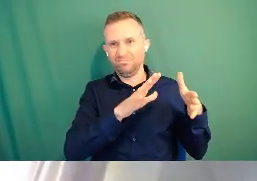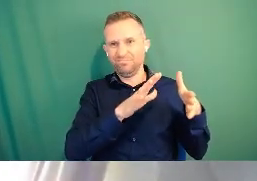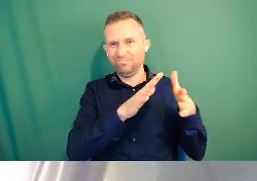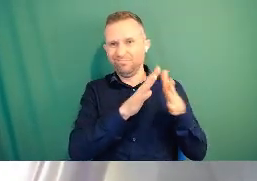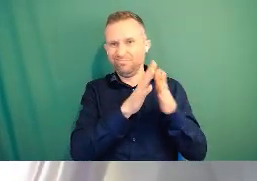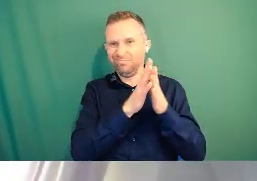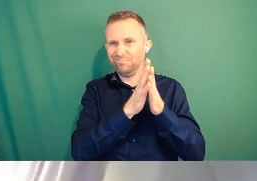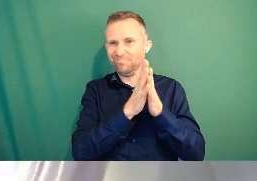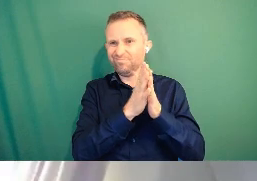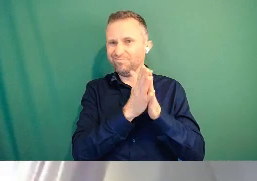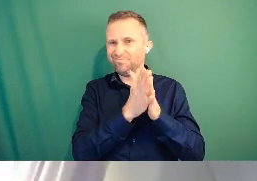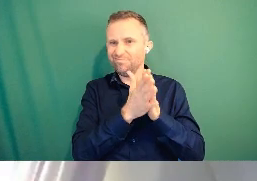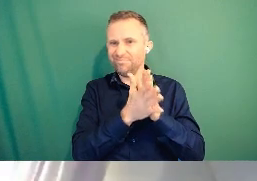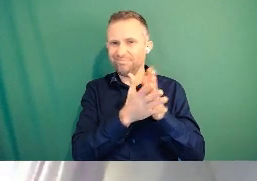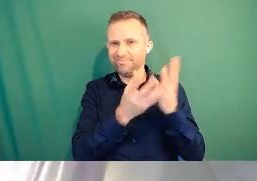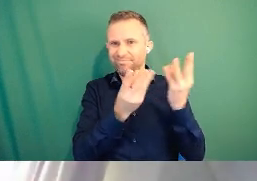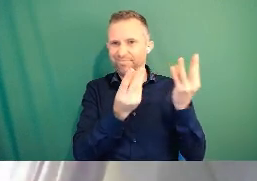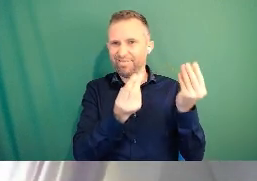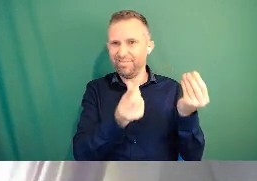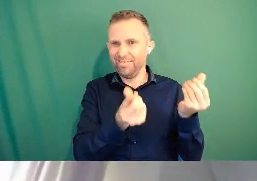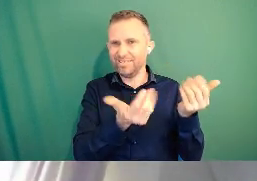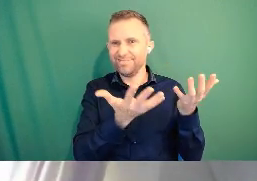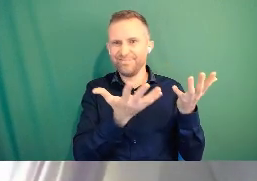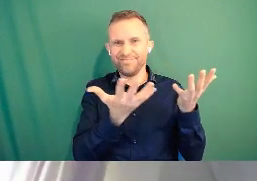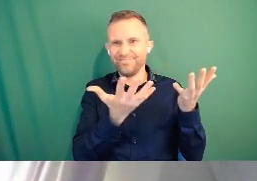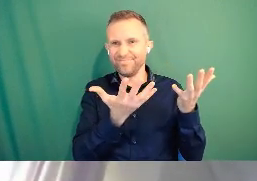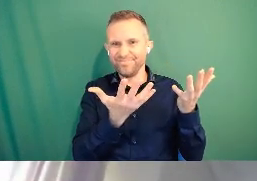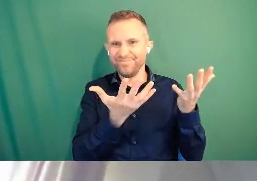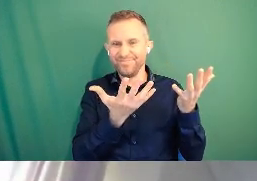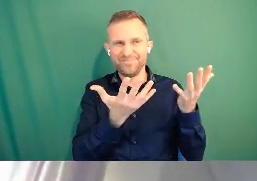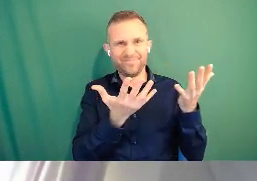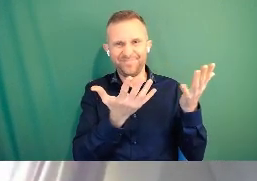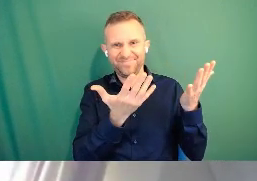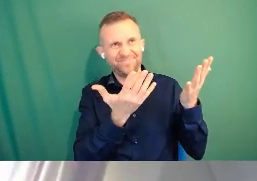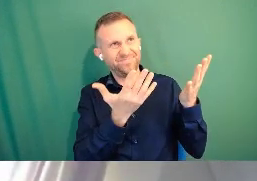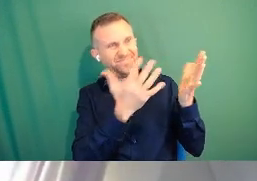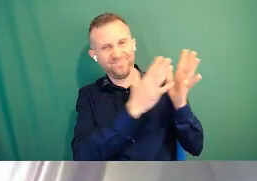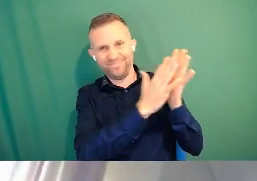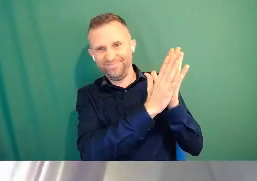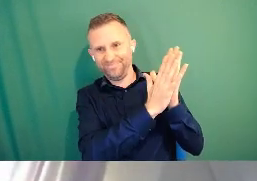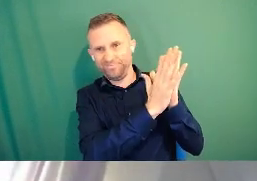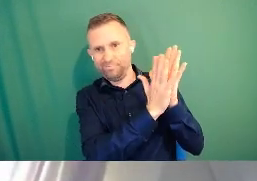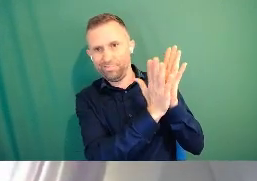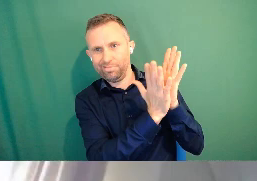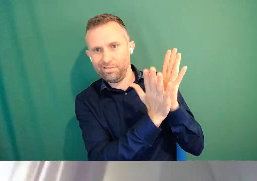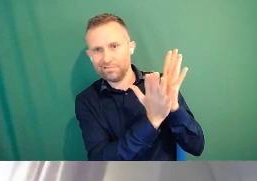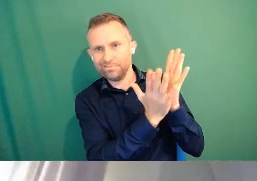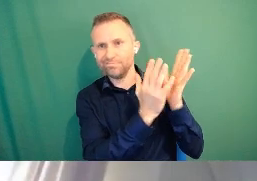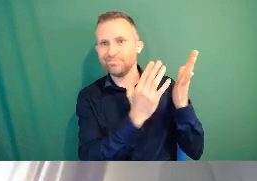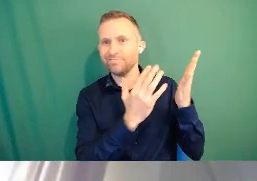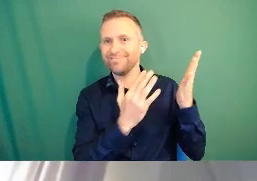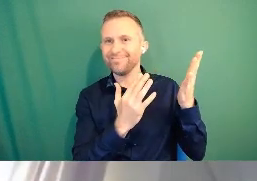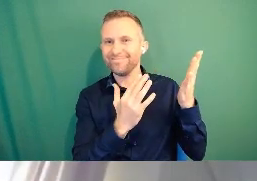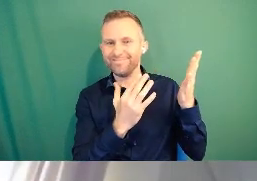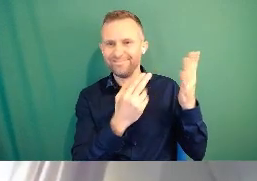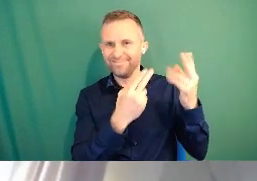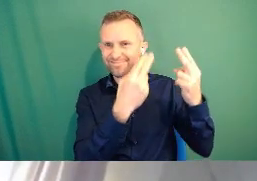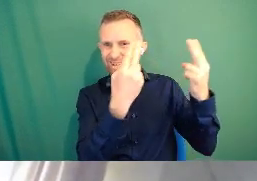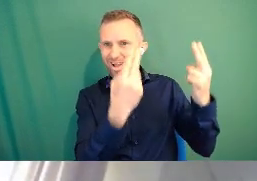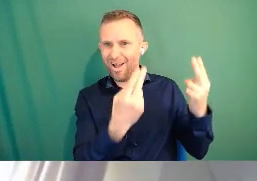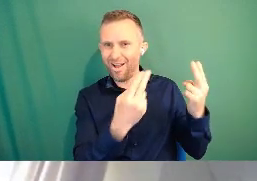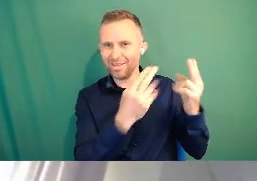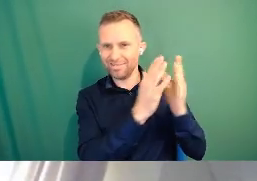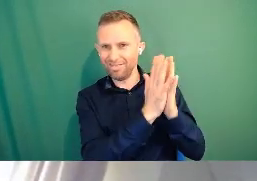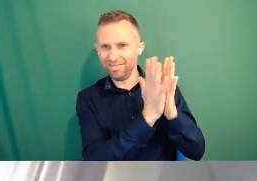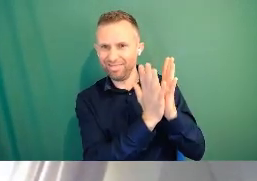Decoration was starting to basically very much deteriorate. Some of the decoration falling off the walls,